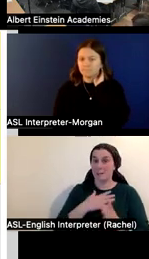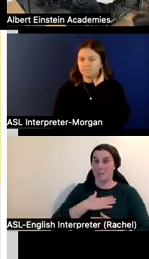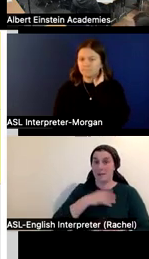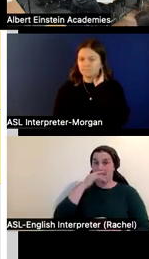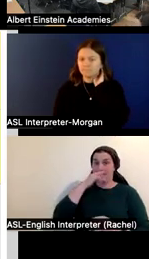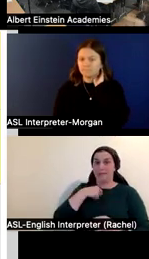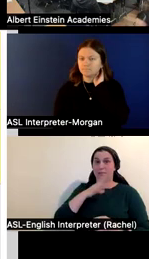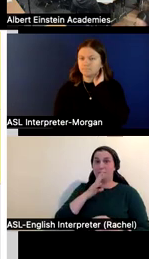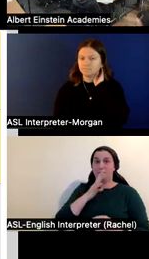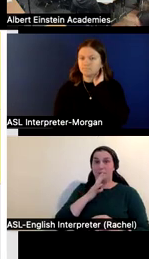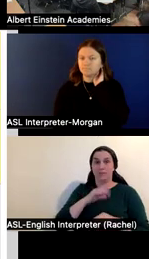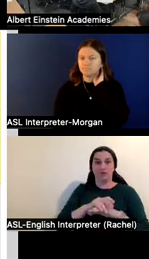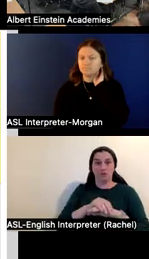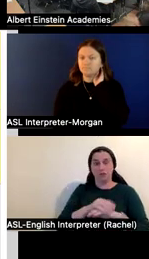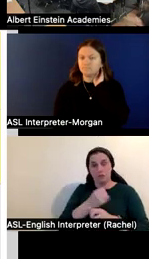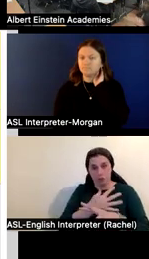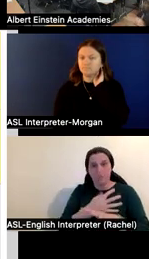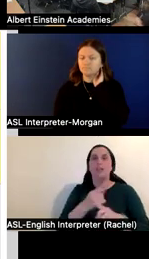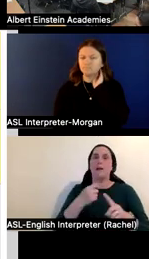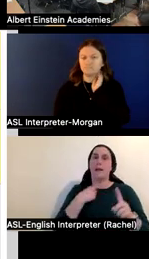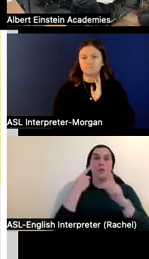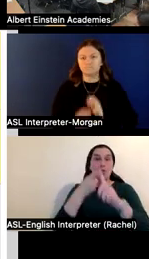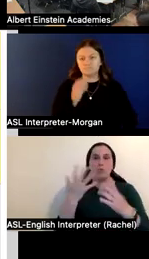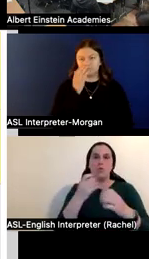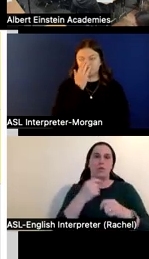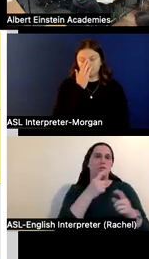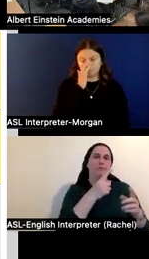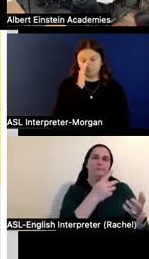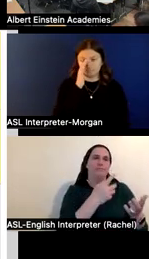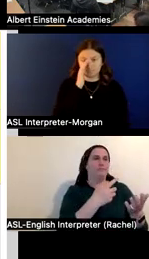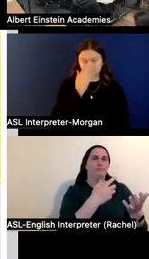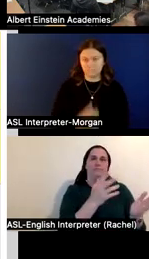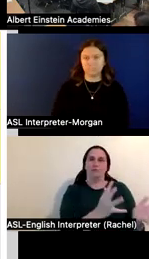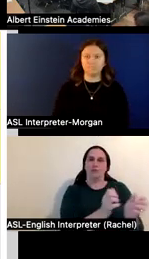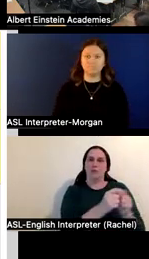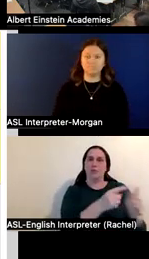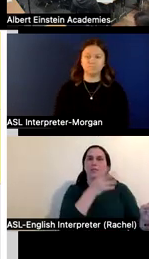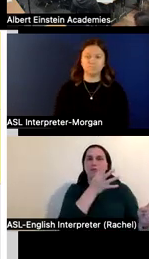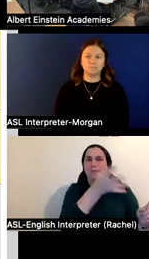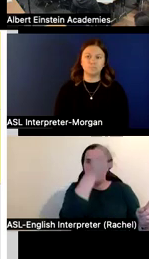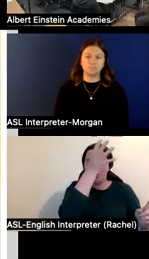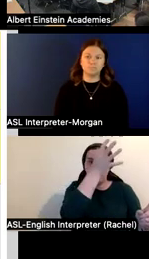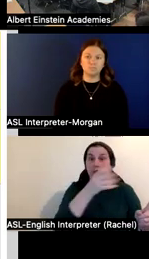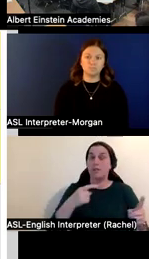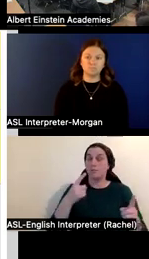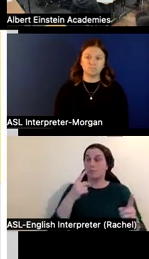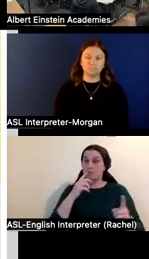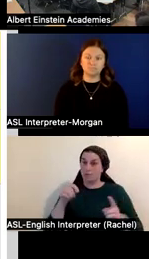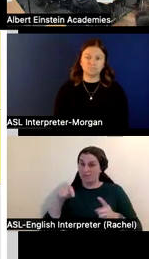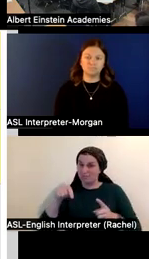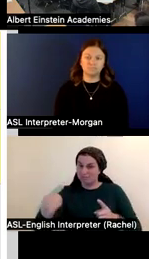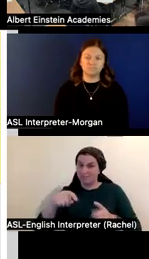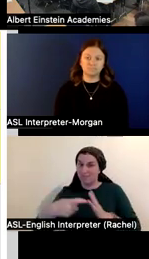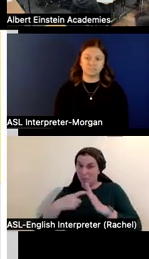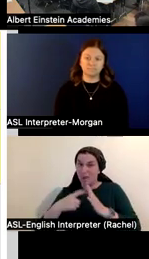speak to their grandma and grandpa. Like this is my goal. Do I need them to write a paper in German later